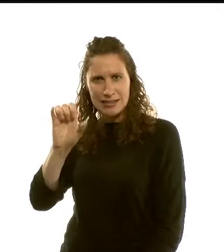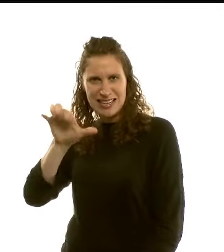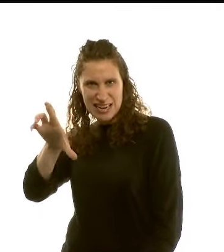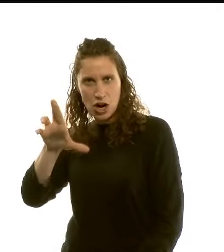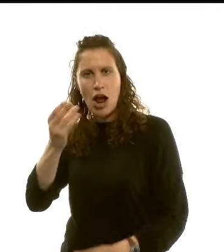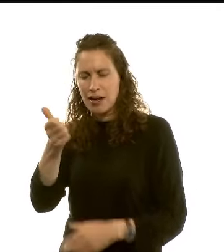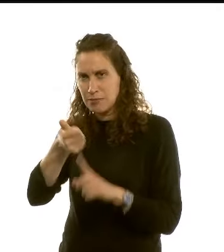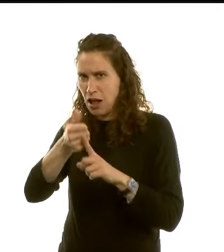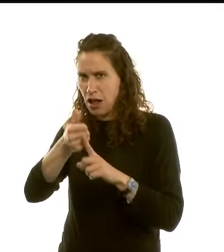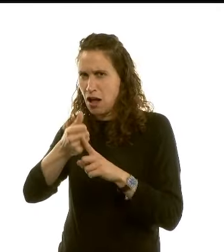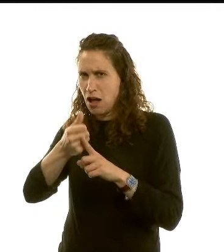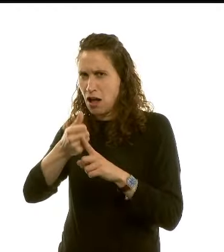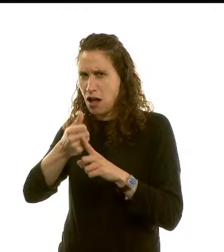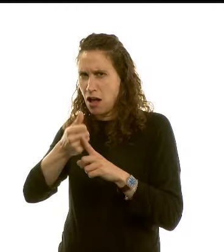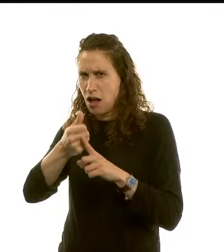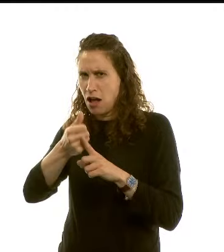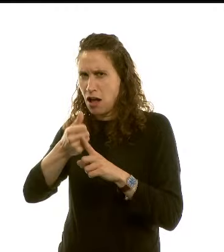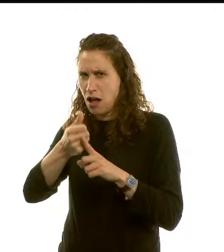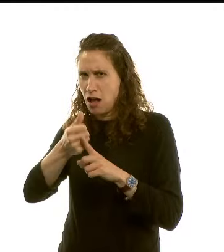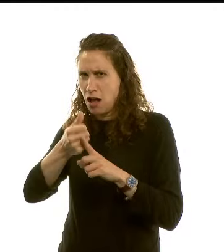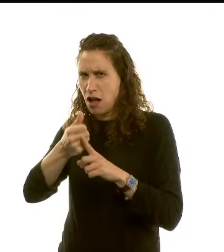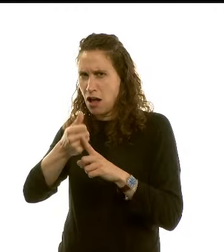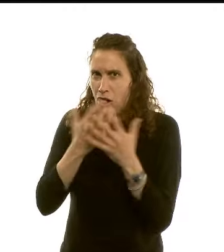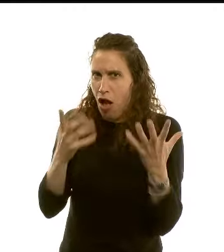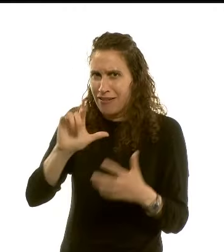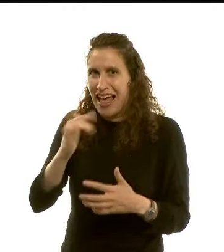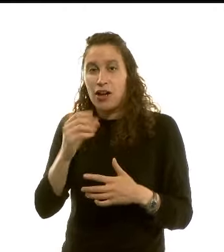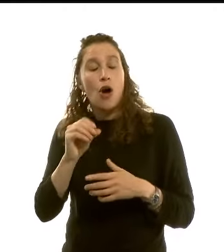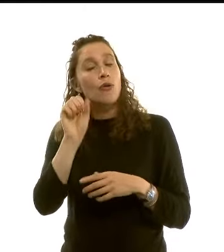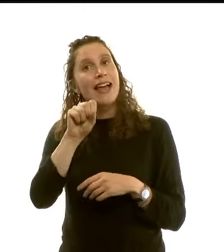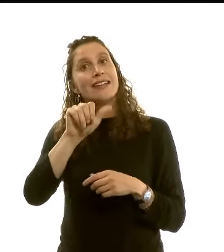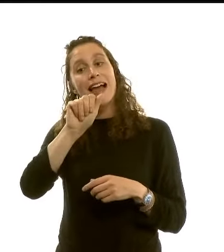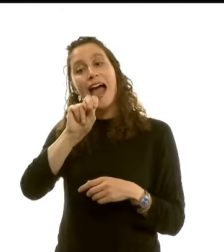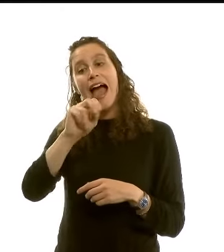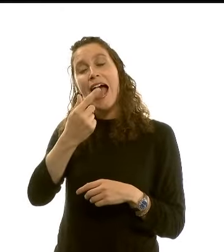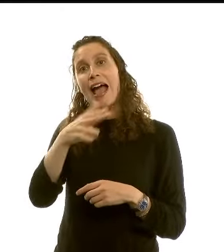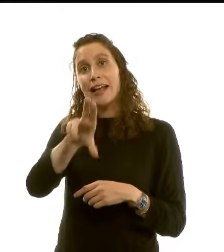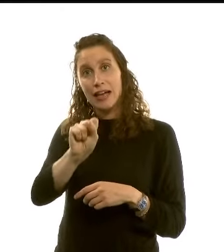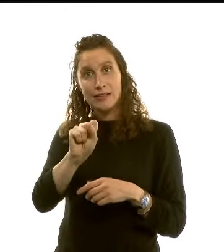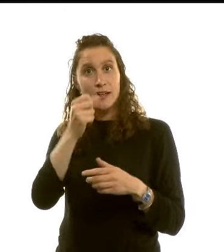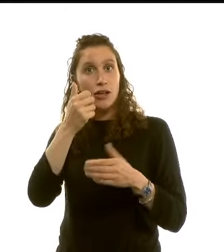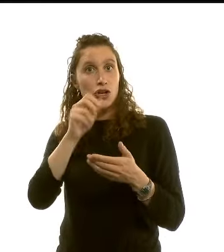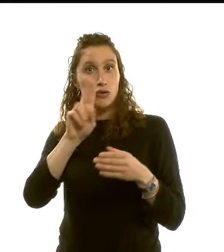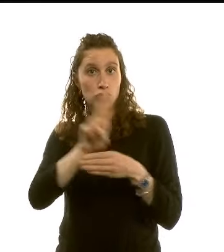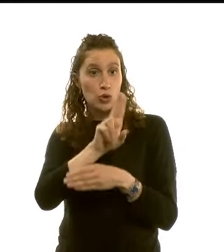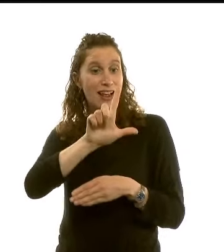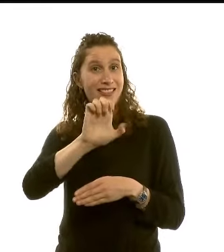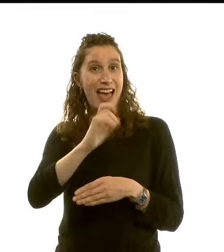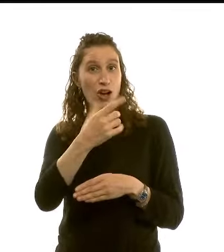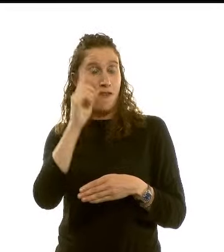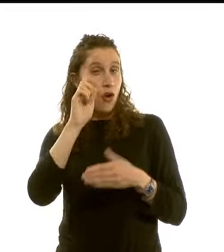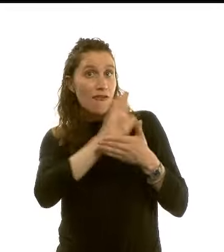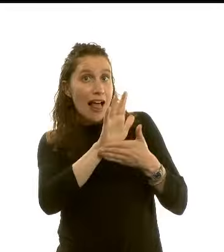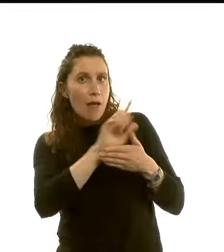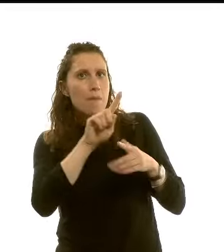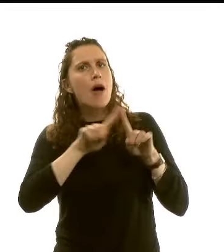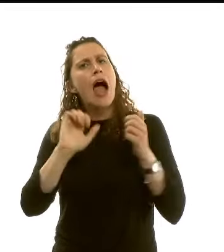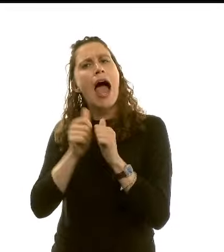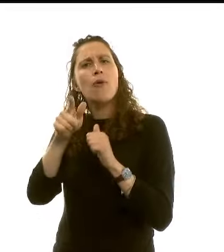obsessive, Angus Maclane. Yes, Angus not only uses LEGO bricks to help design his movies, but he also relaxes by